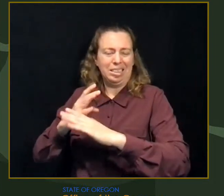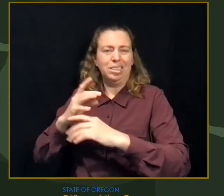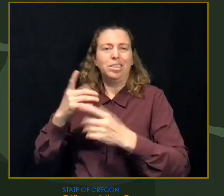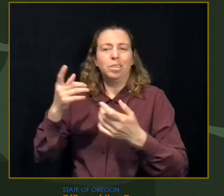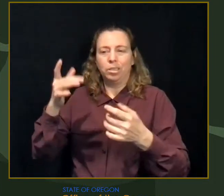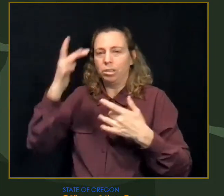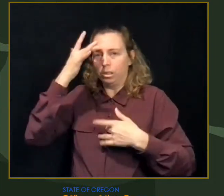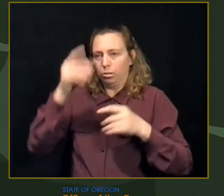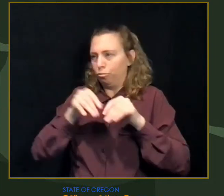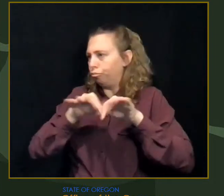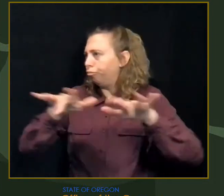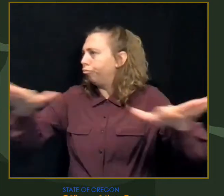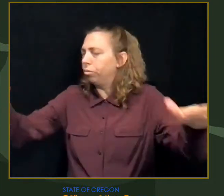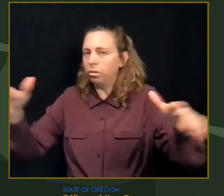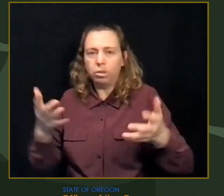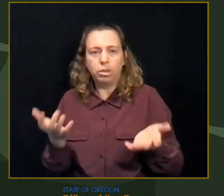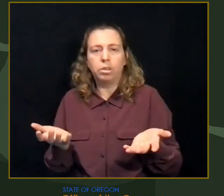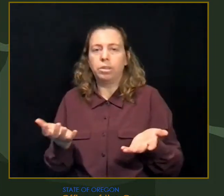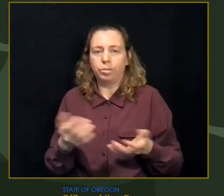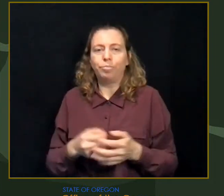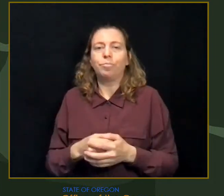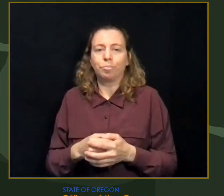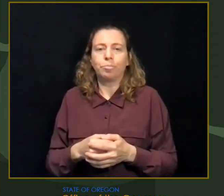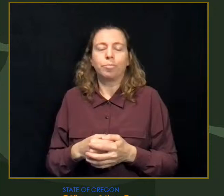get the high quality care that they need.